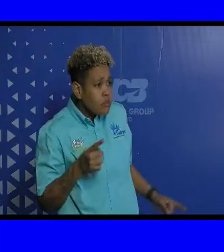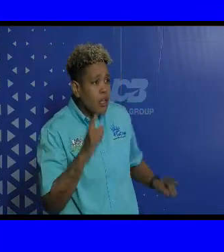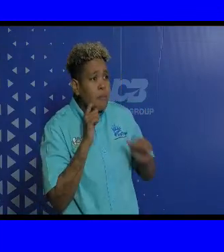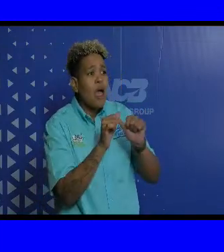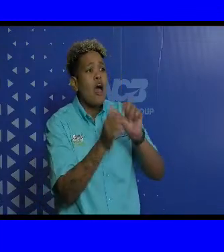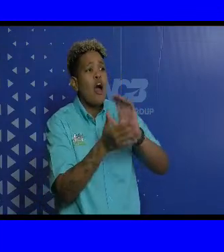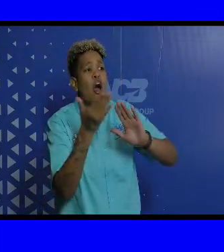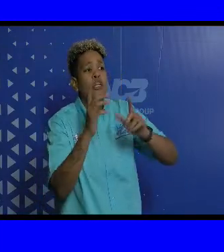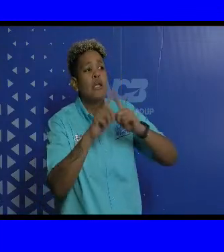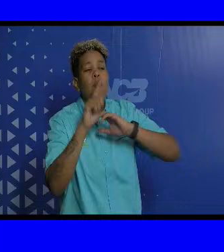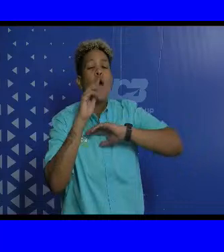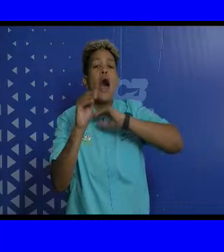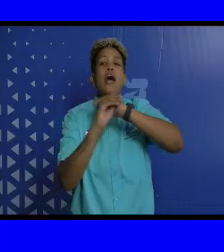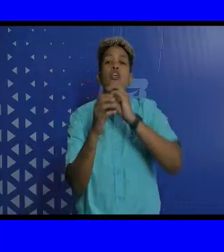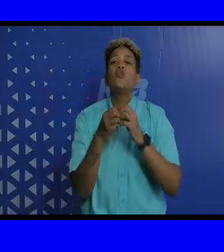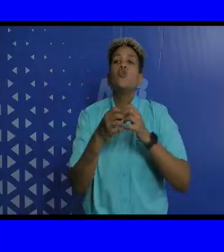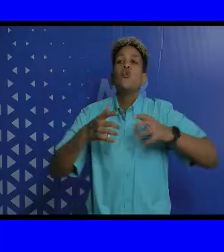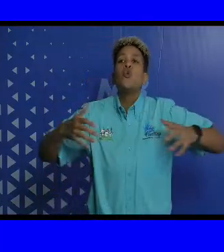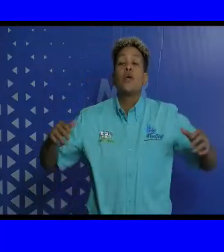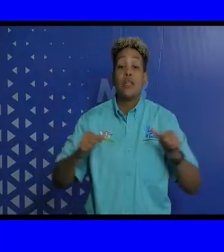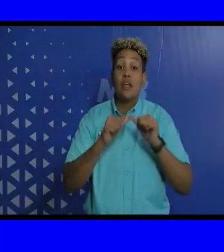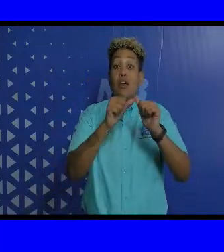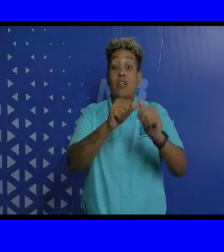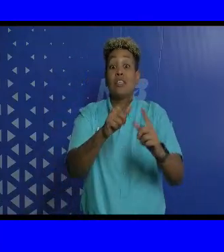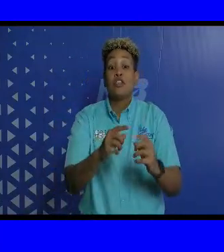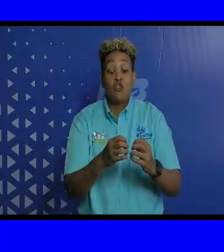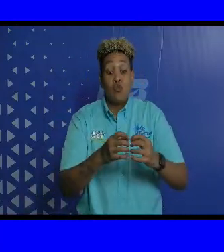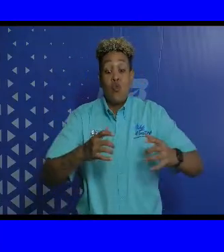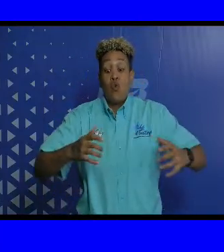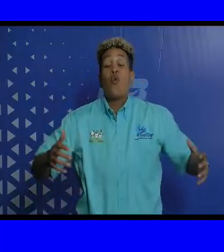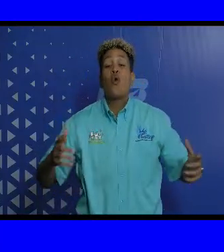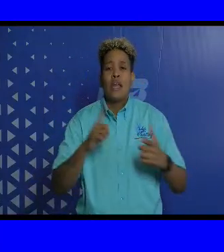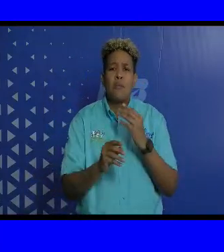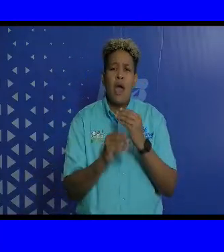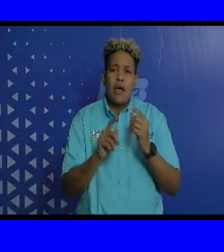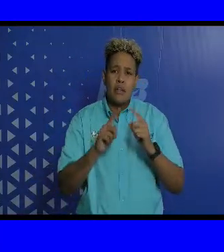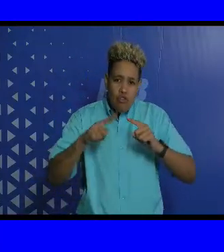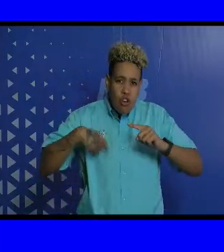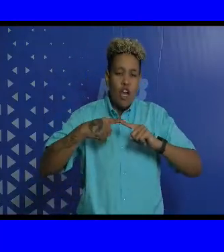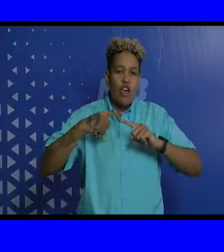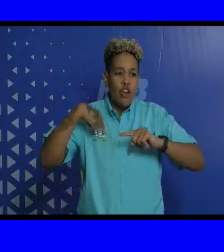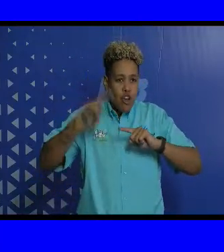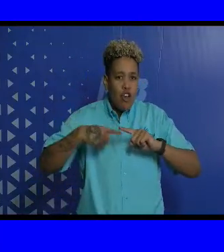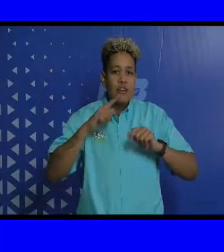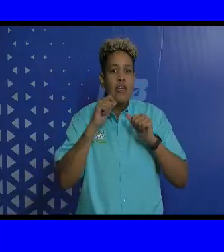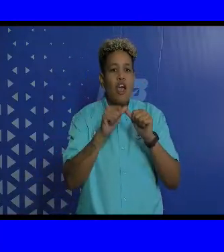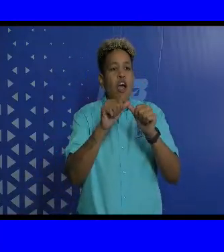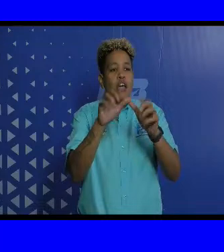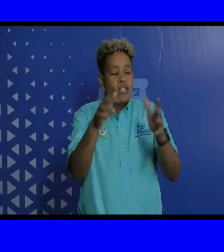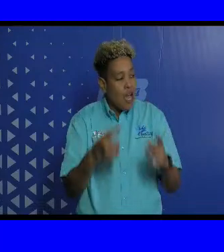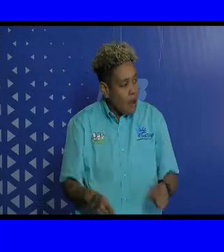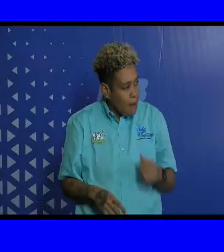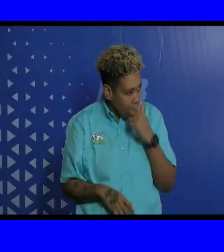continuous and also growing, continuous, growing, and recurring. Well, that's continuous.